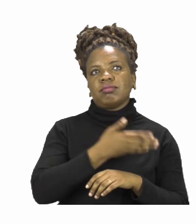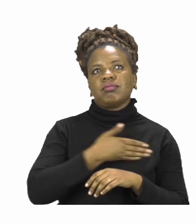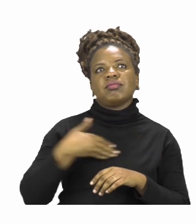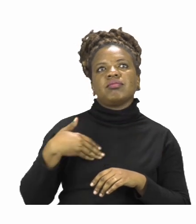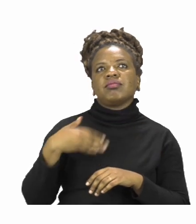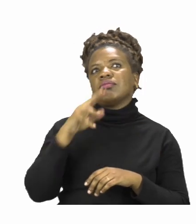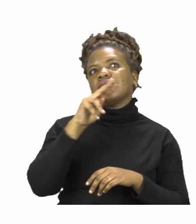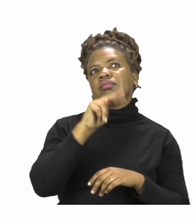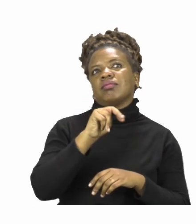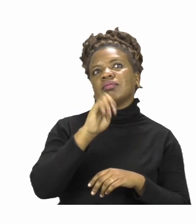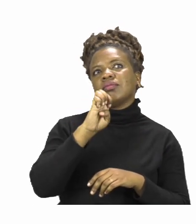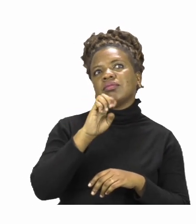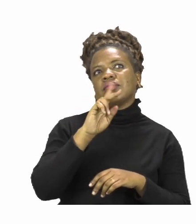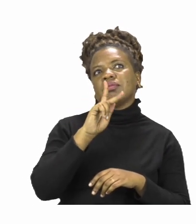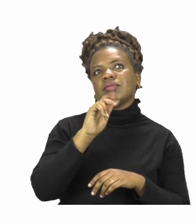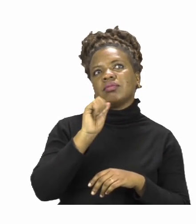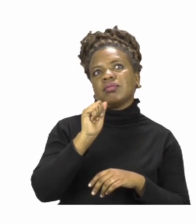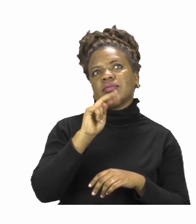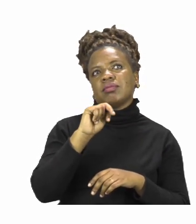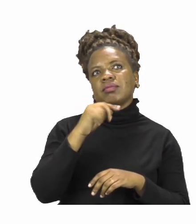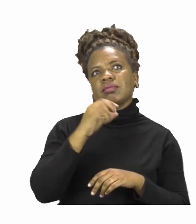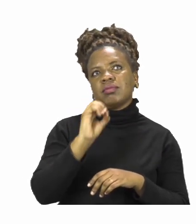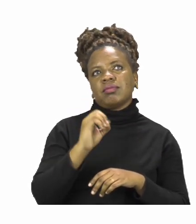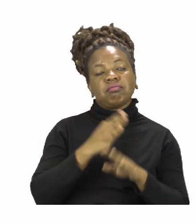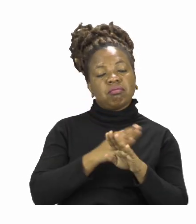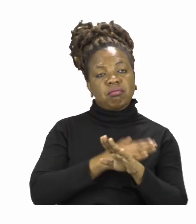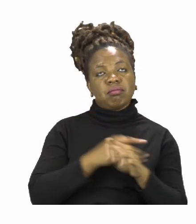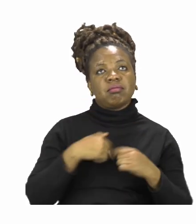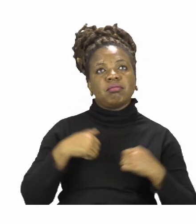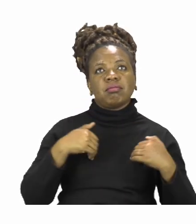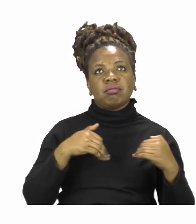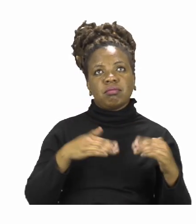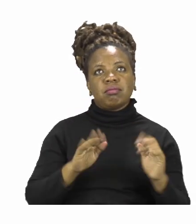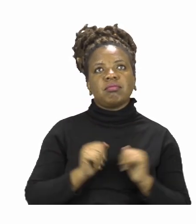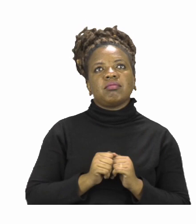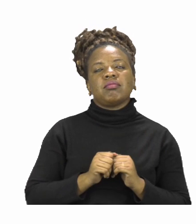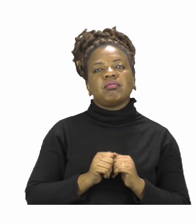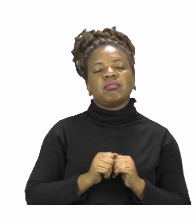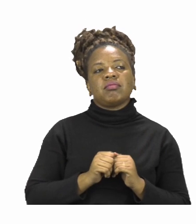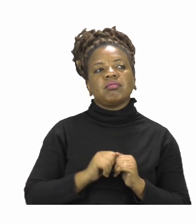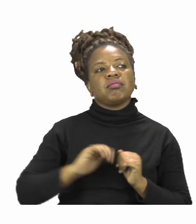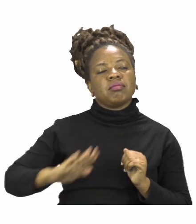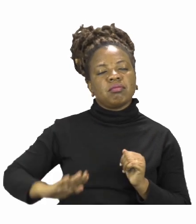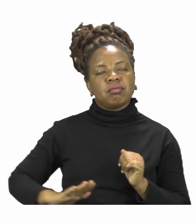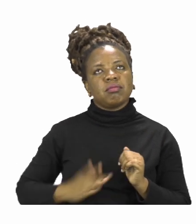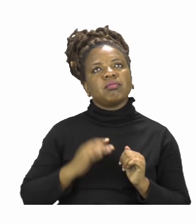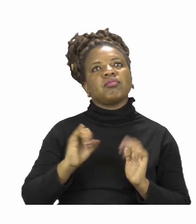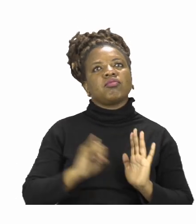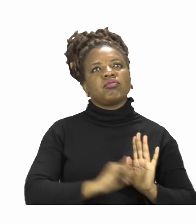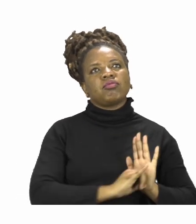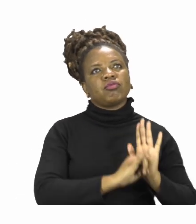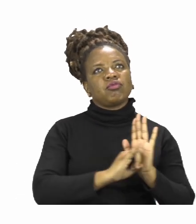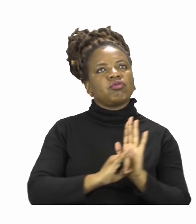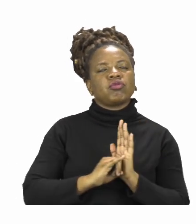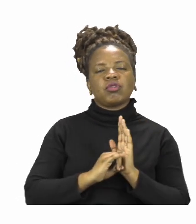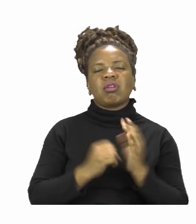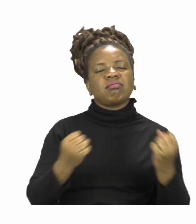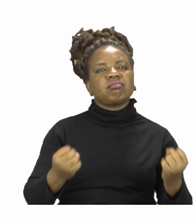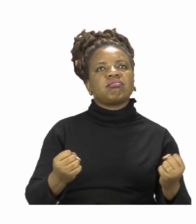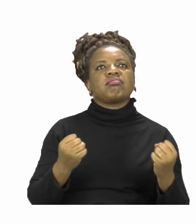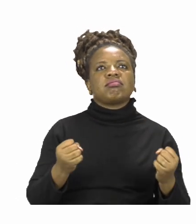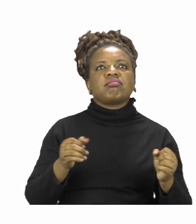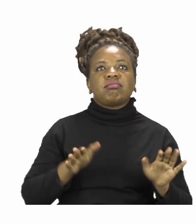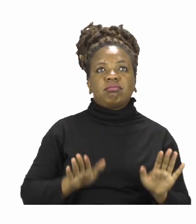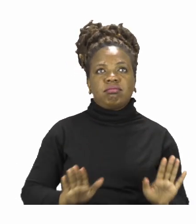Mrs. Nekango. Before we start, I want to introduce a very brave girl to you.